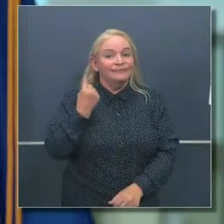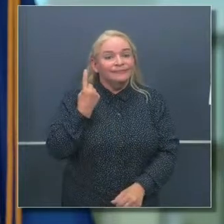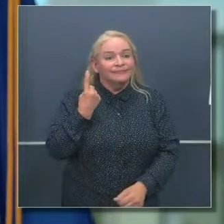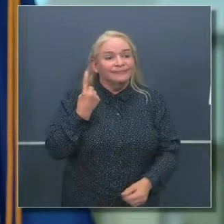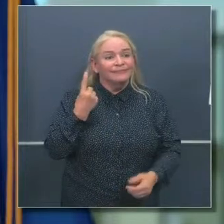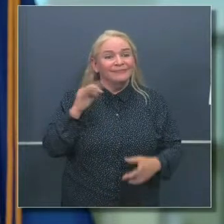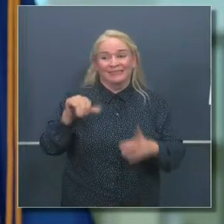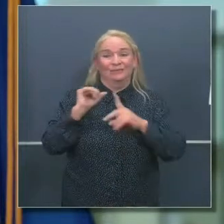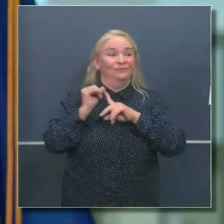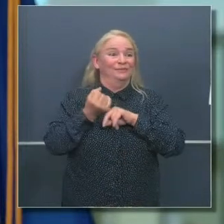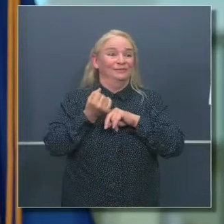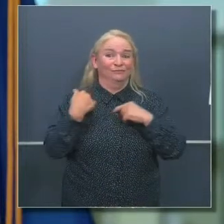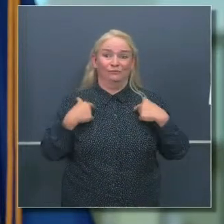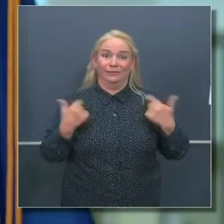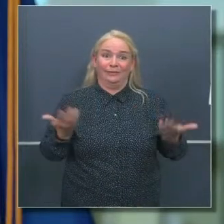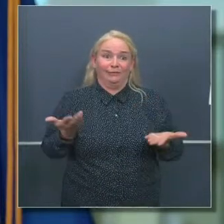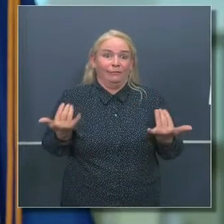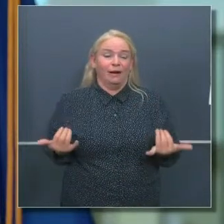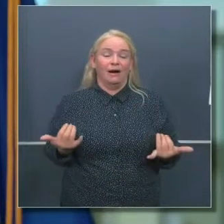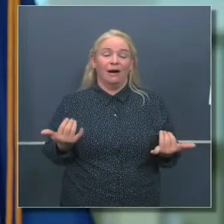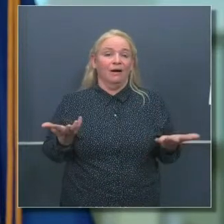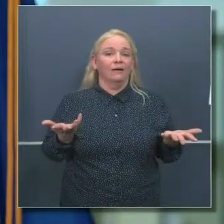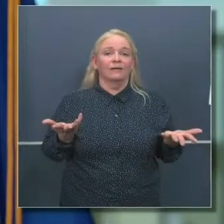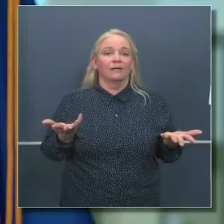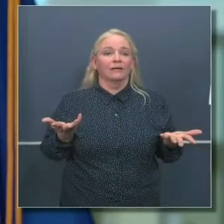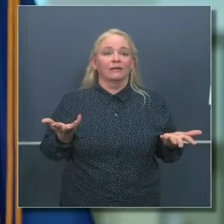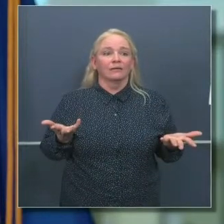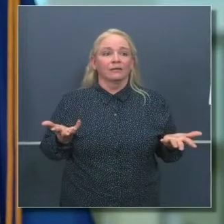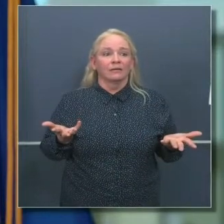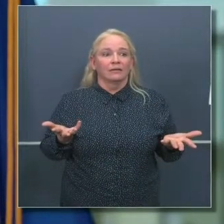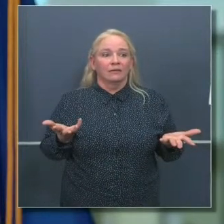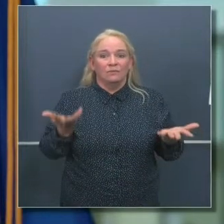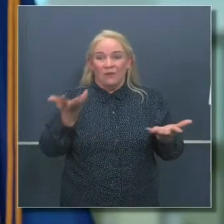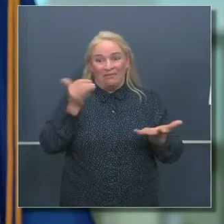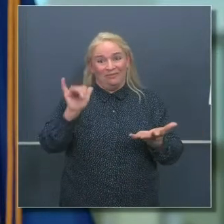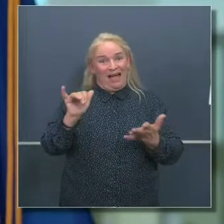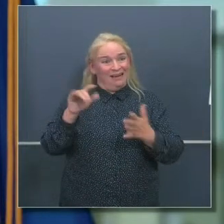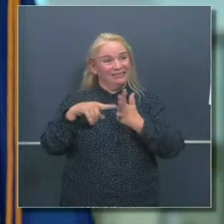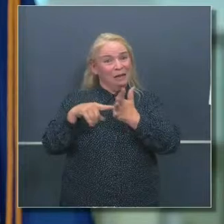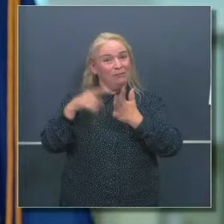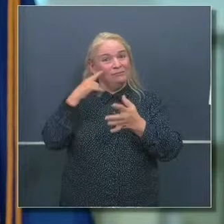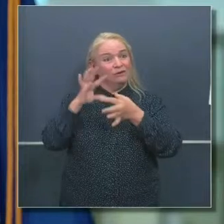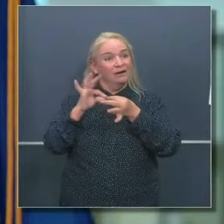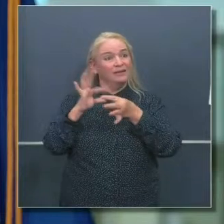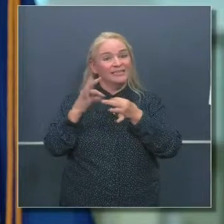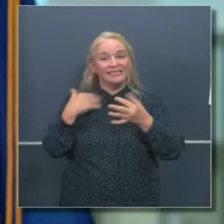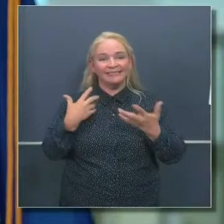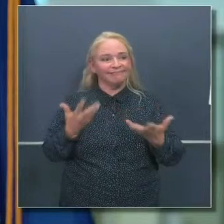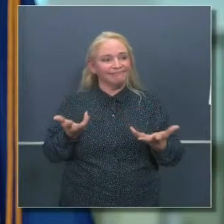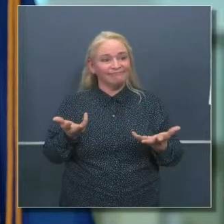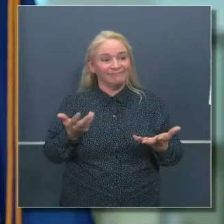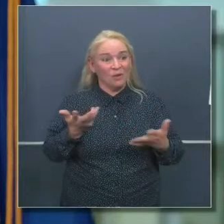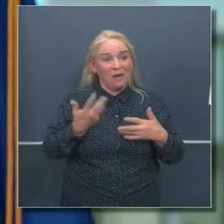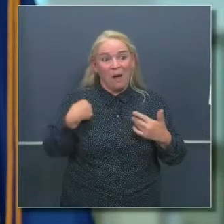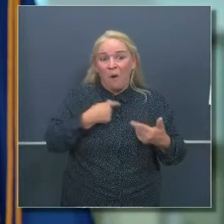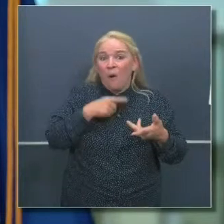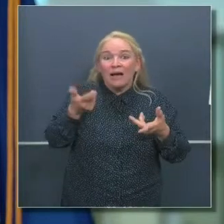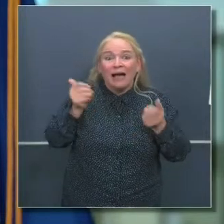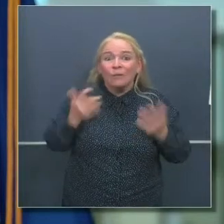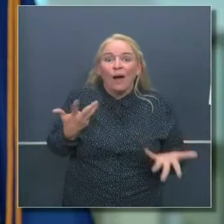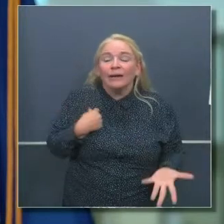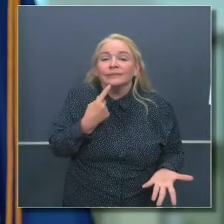and, to the extent, the dialectic between those examples. And all I can offer is this